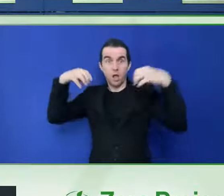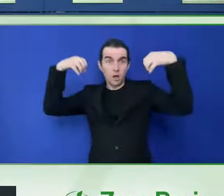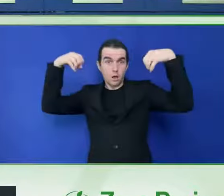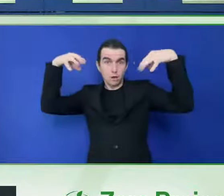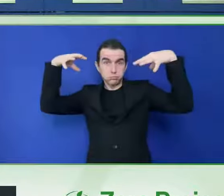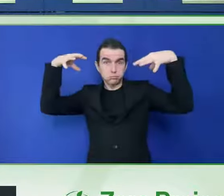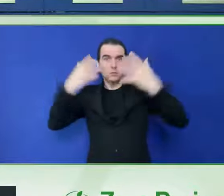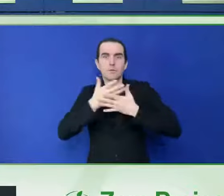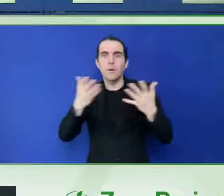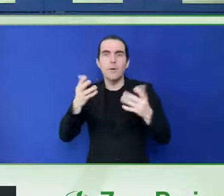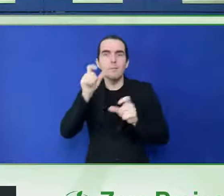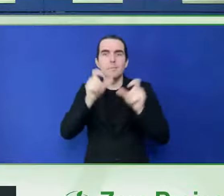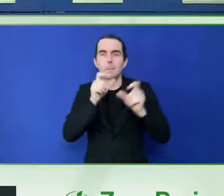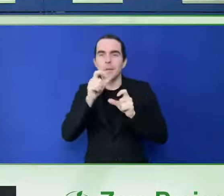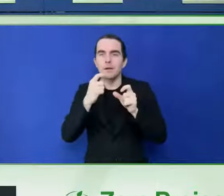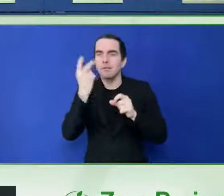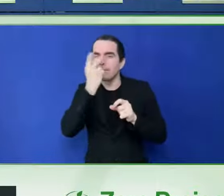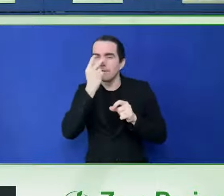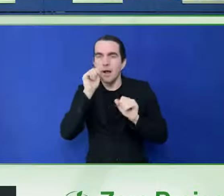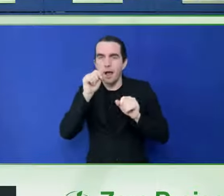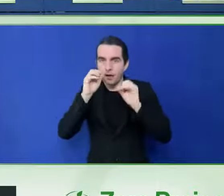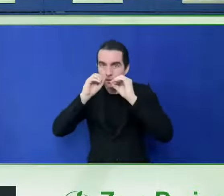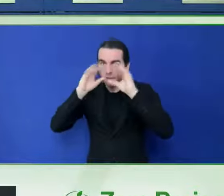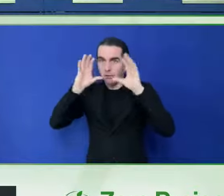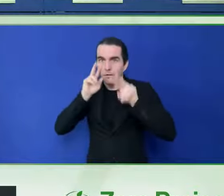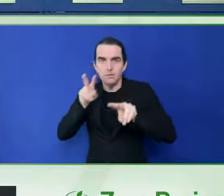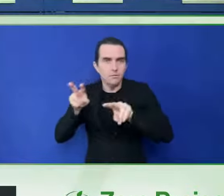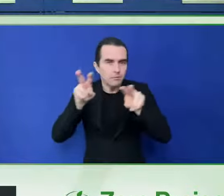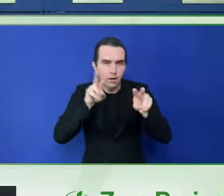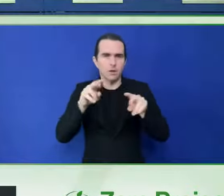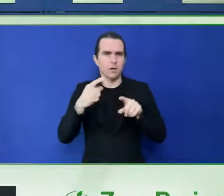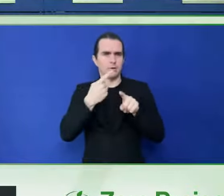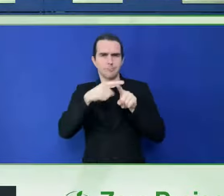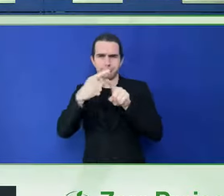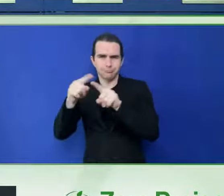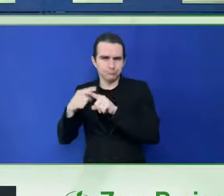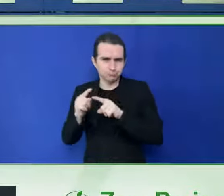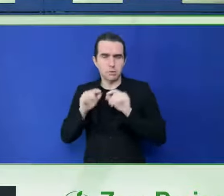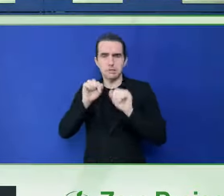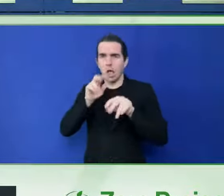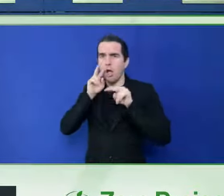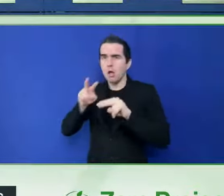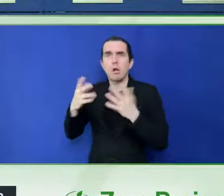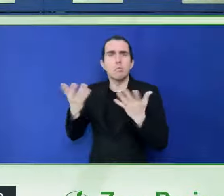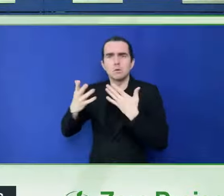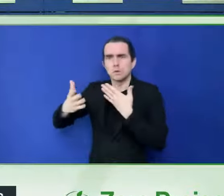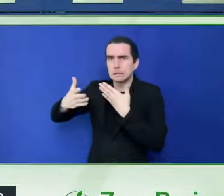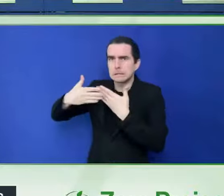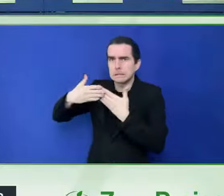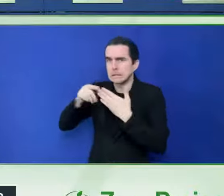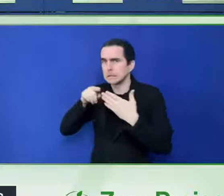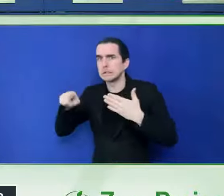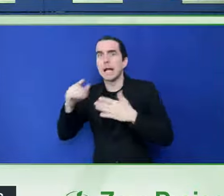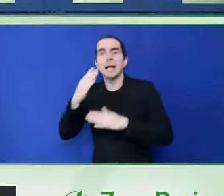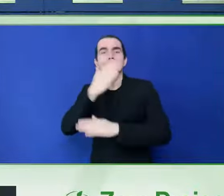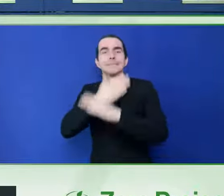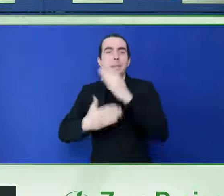toilet. Then we'll go through the corridors, go to the room, the entrance to the room, have a look at